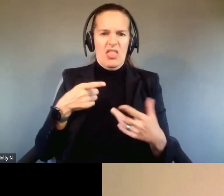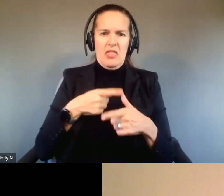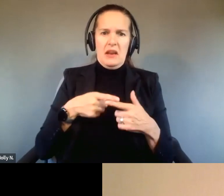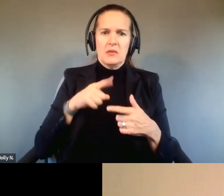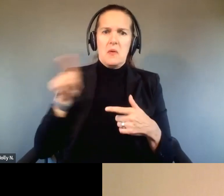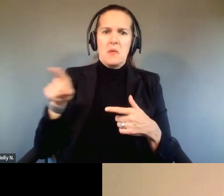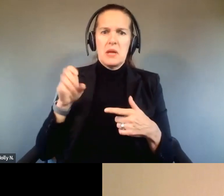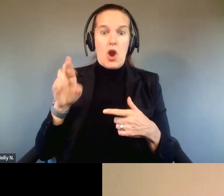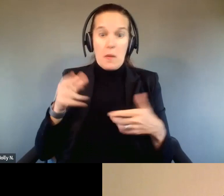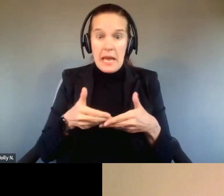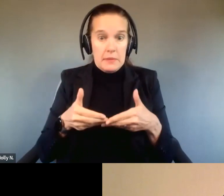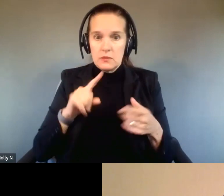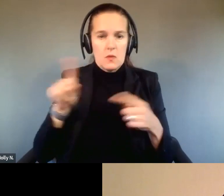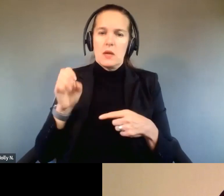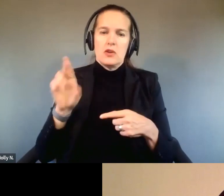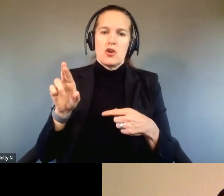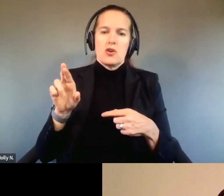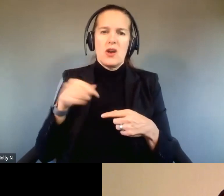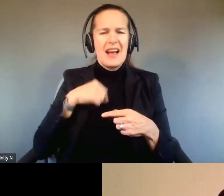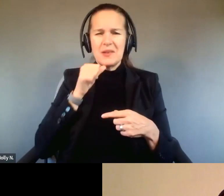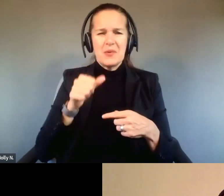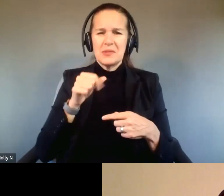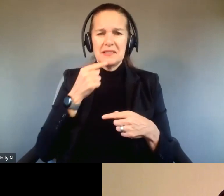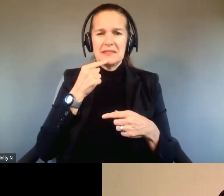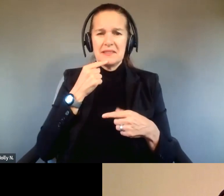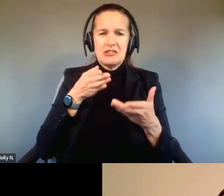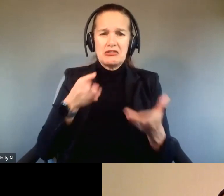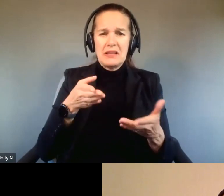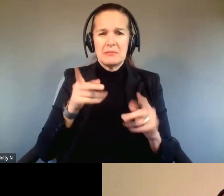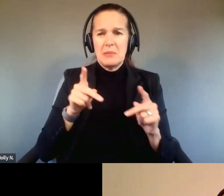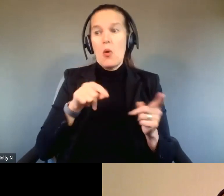I wouldn't suggest going to the ER just to get a diagnosis.